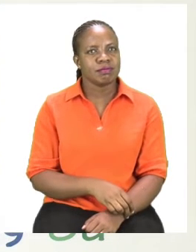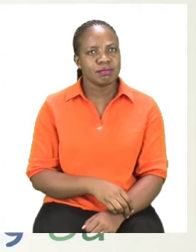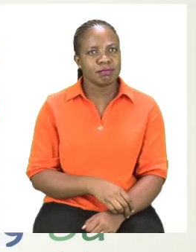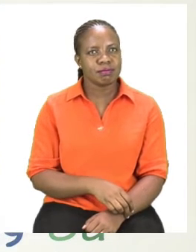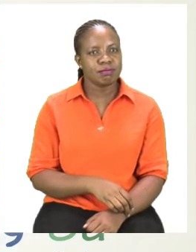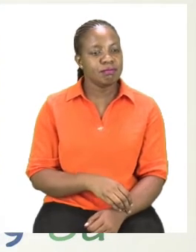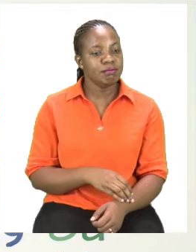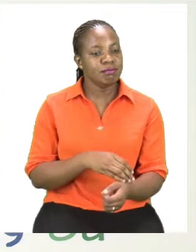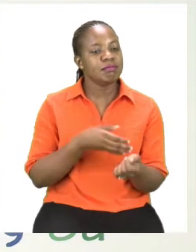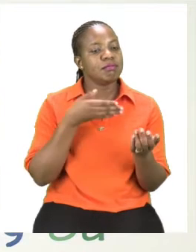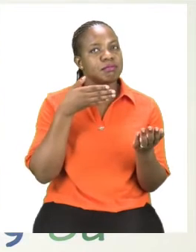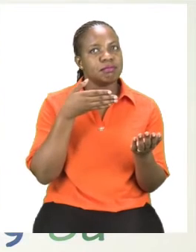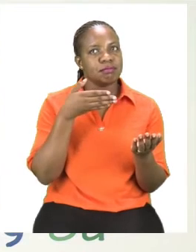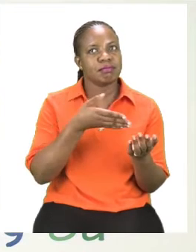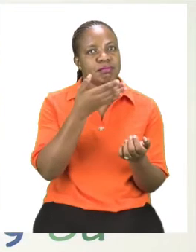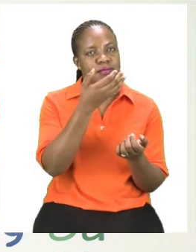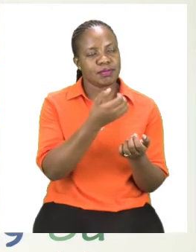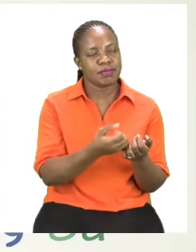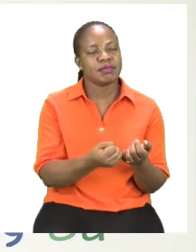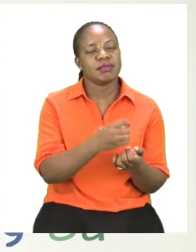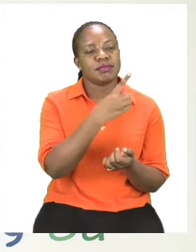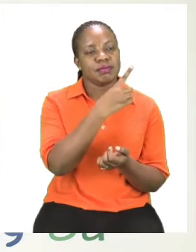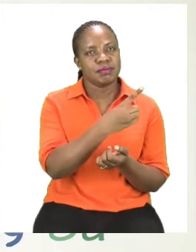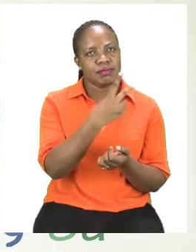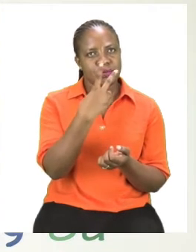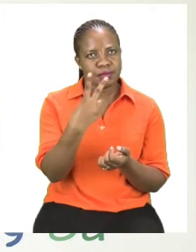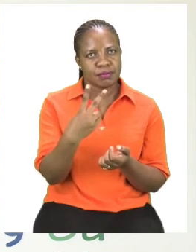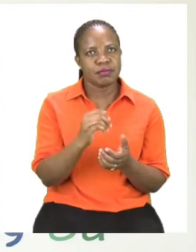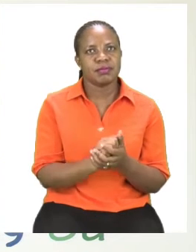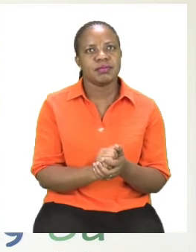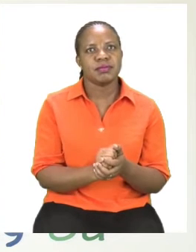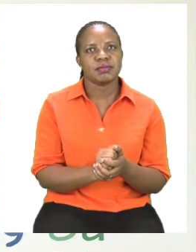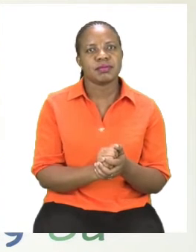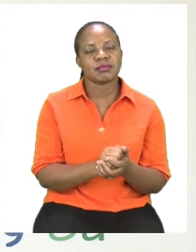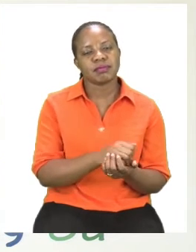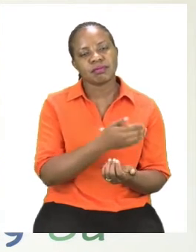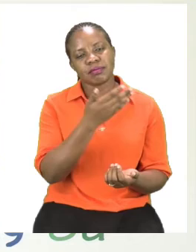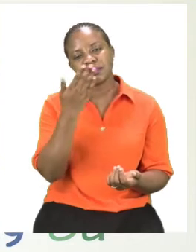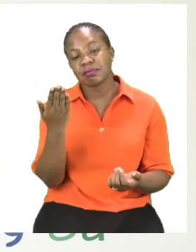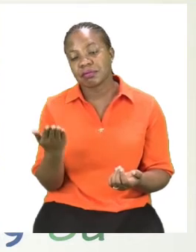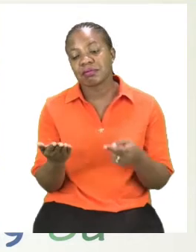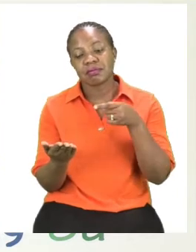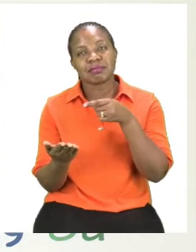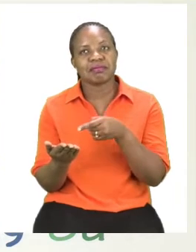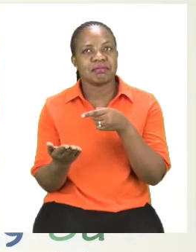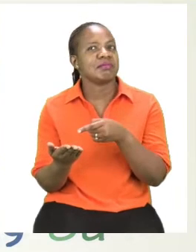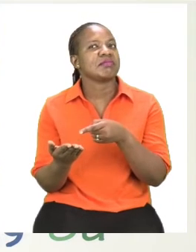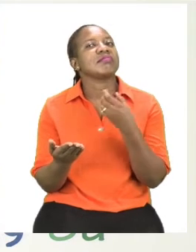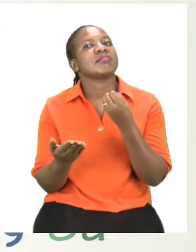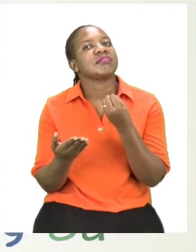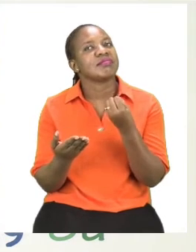he has 12. Now let's ask twin B